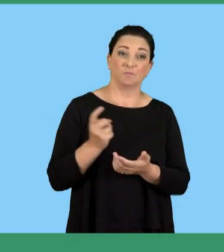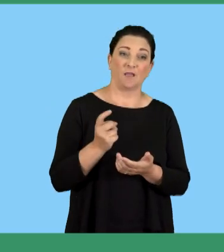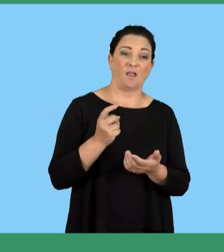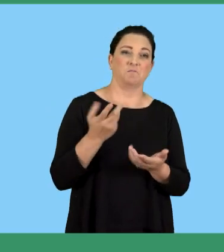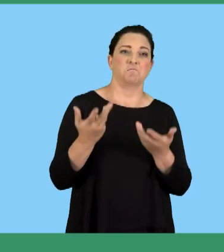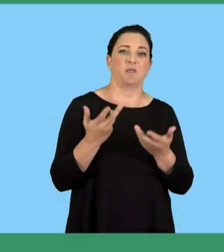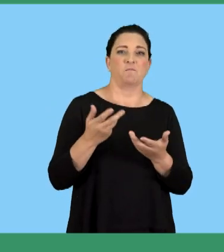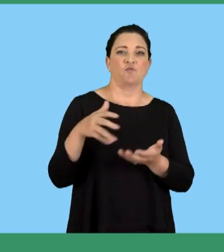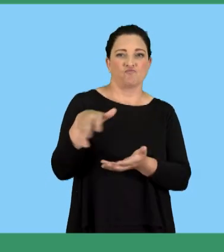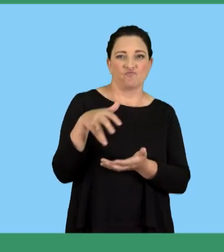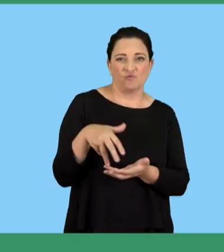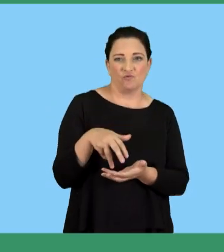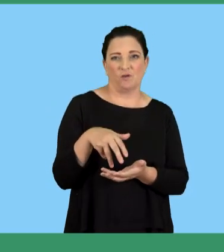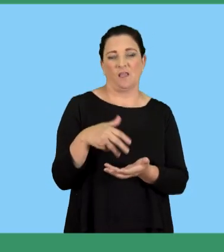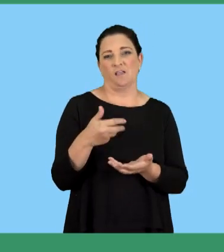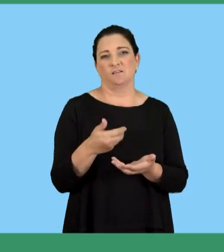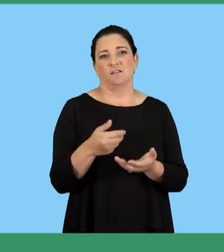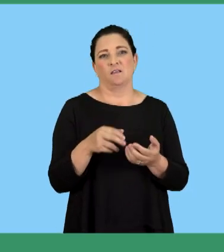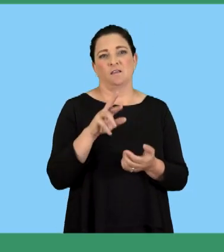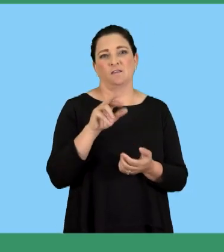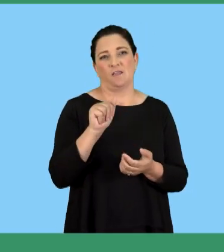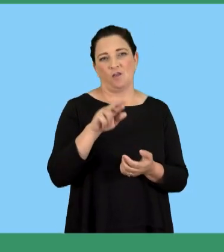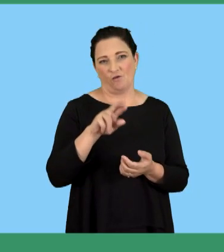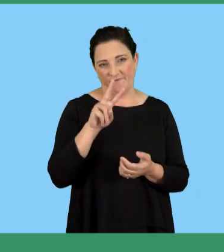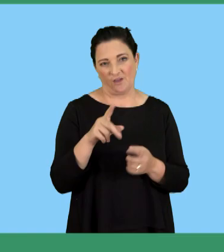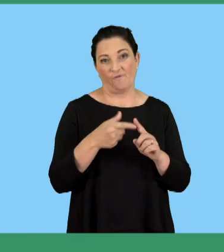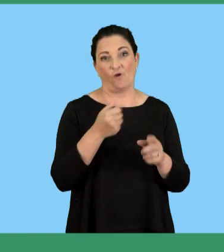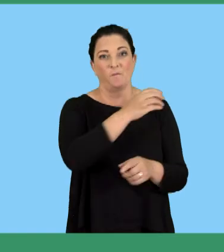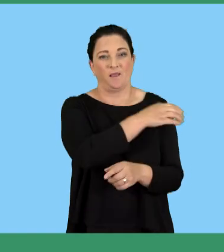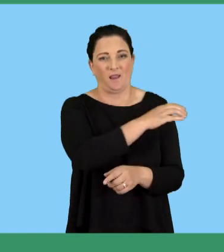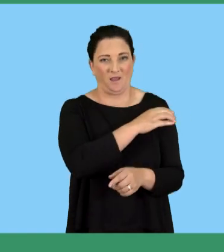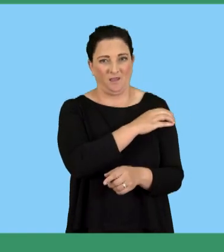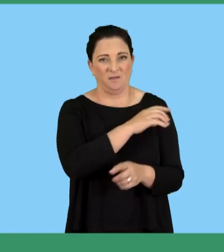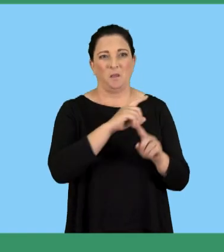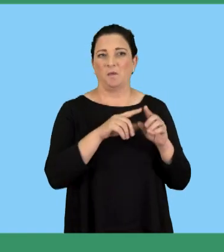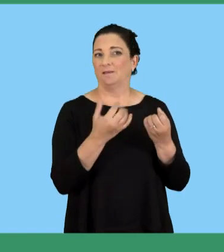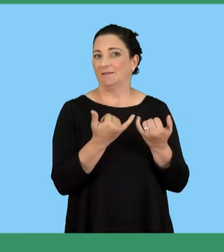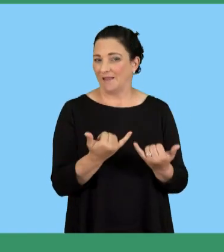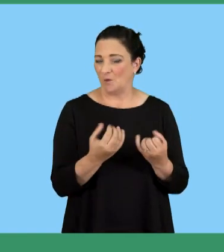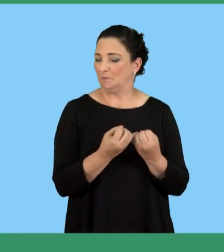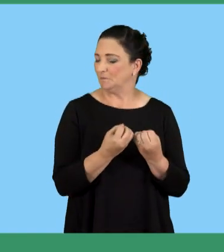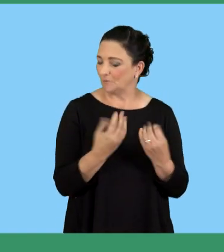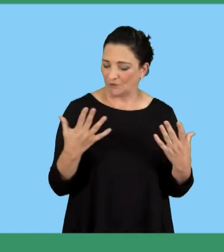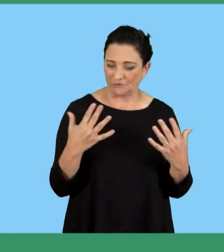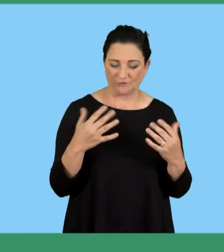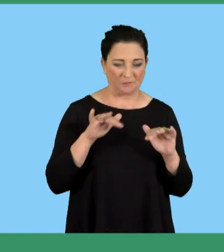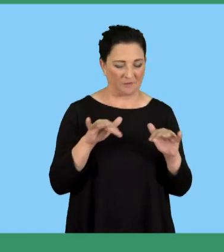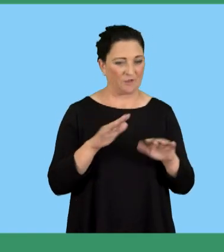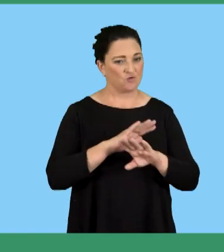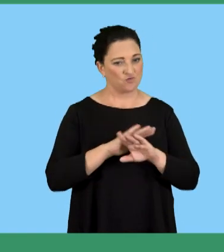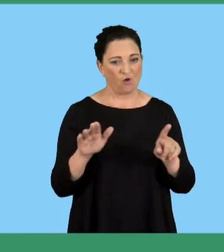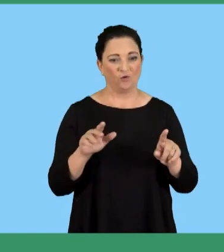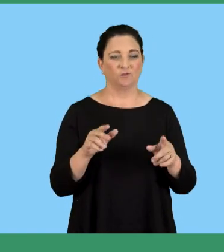ARVs from the clinic. The majority in the community are not economically